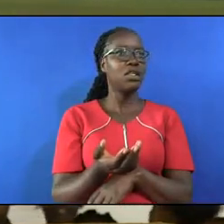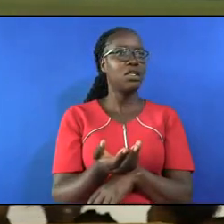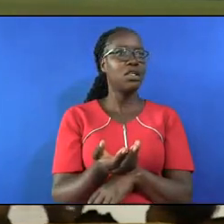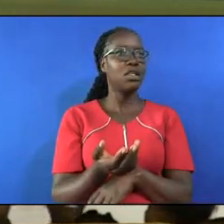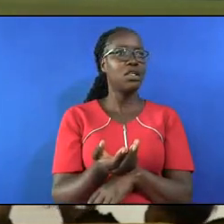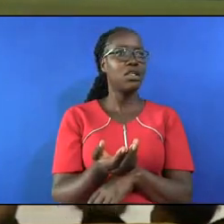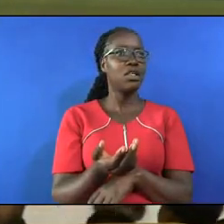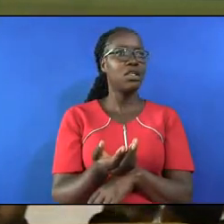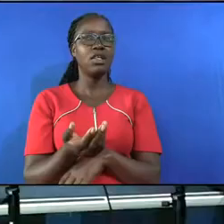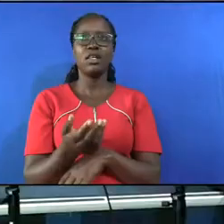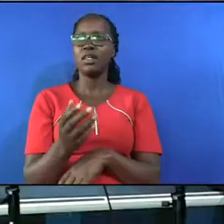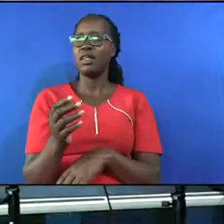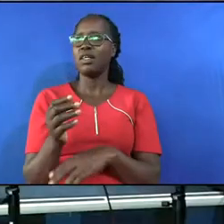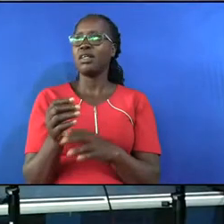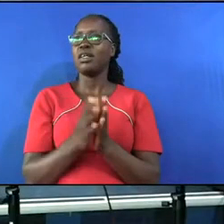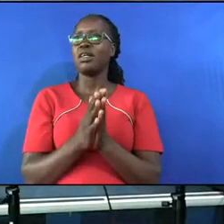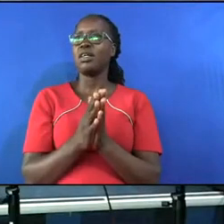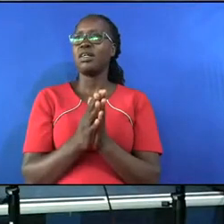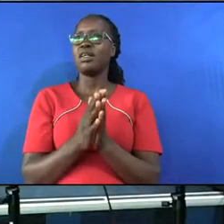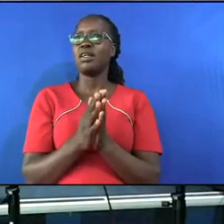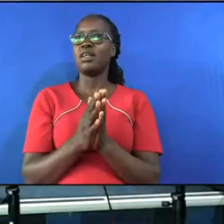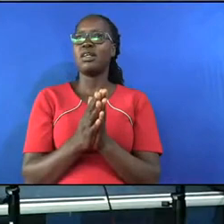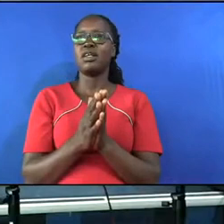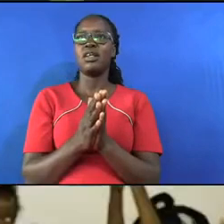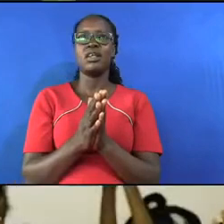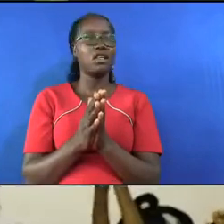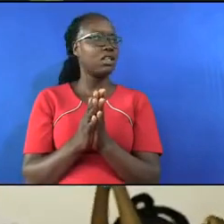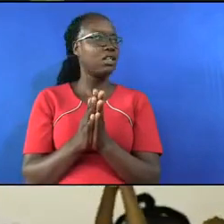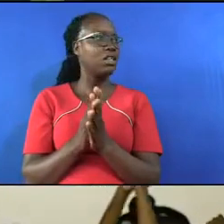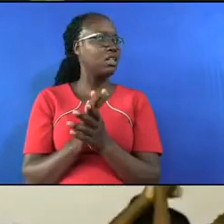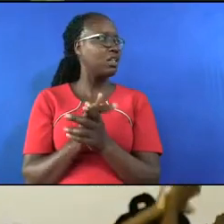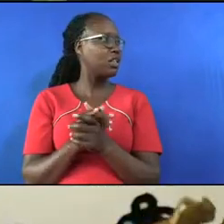Showmax. Sorry, Showmax. Yes, what are we competing with, my brother?